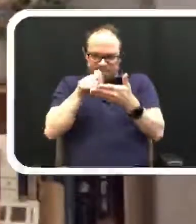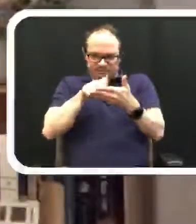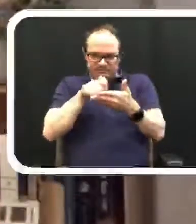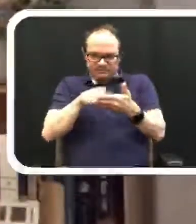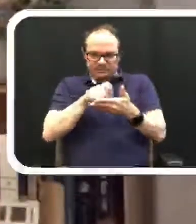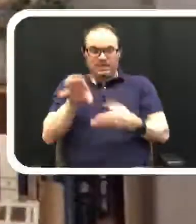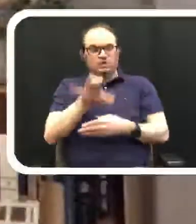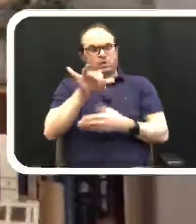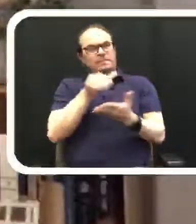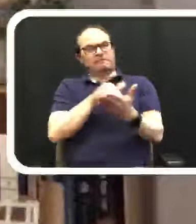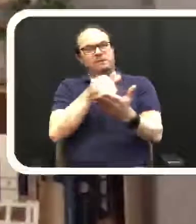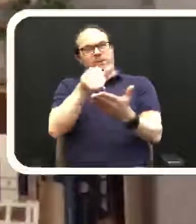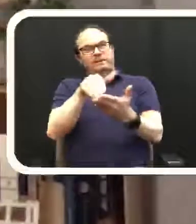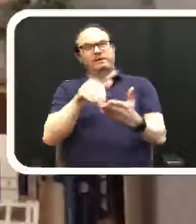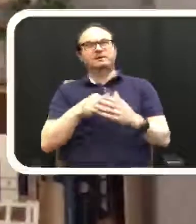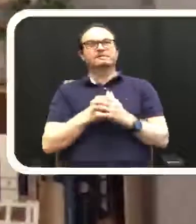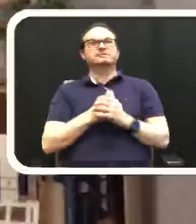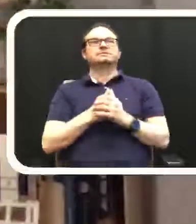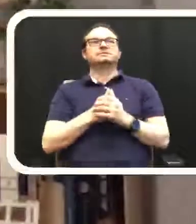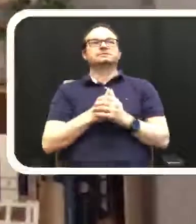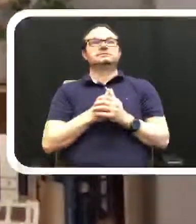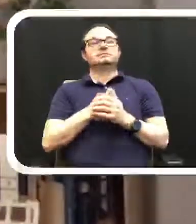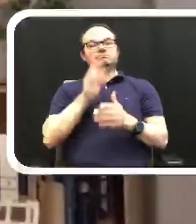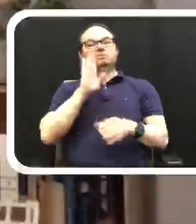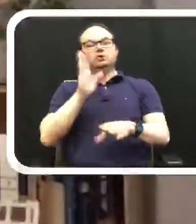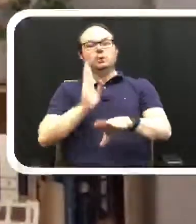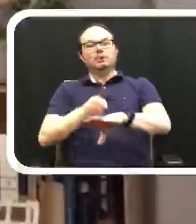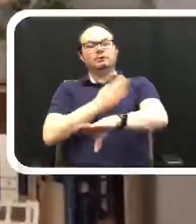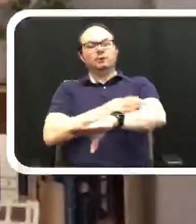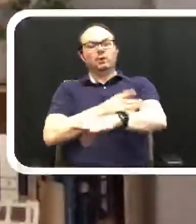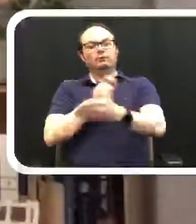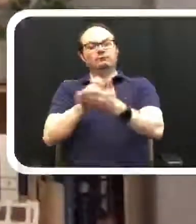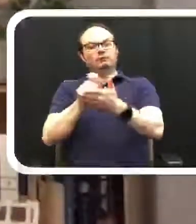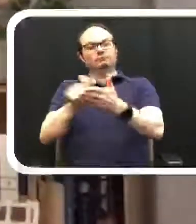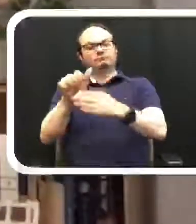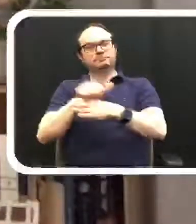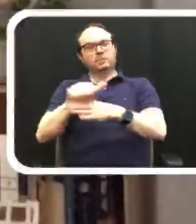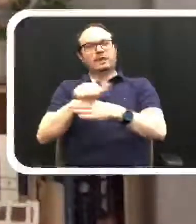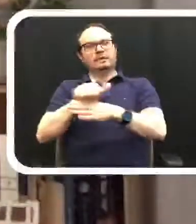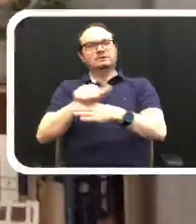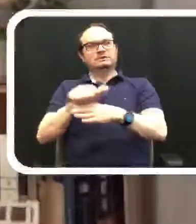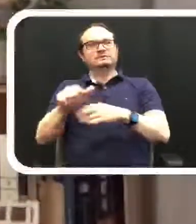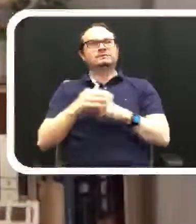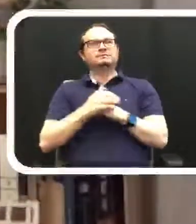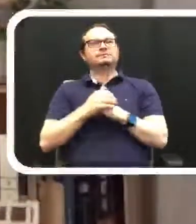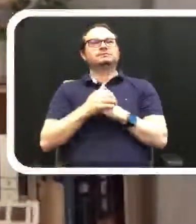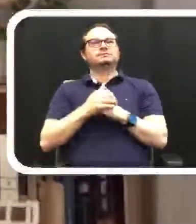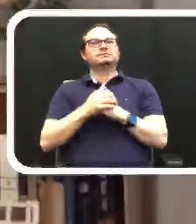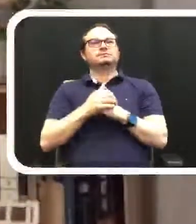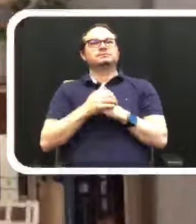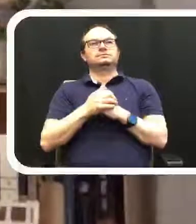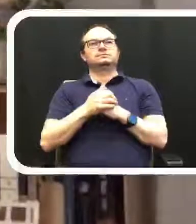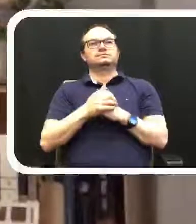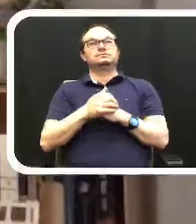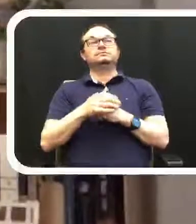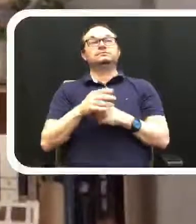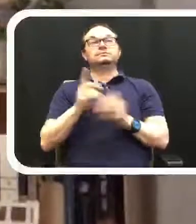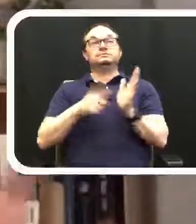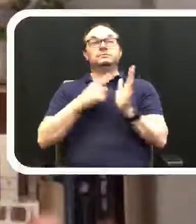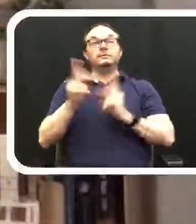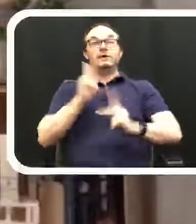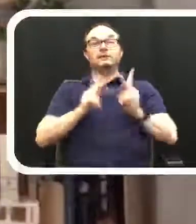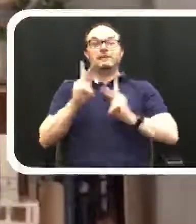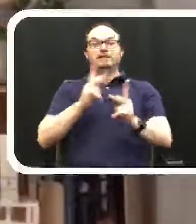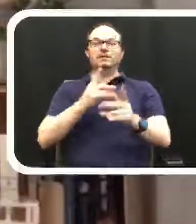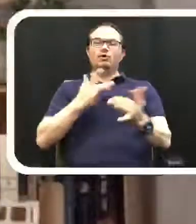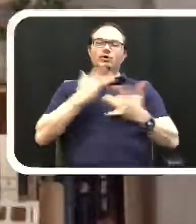it frequently, you're going to improve. And then in practical terms, for people who are worried about